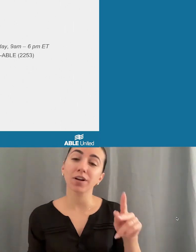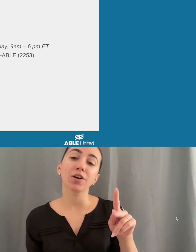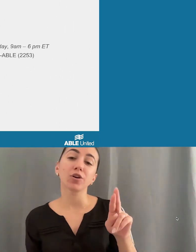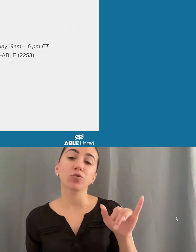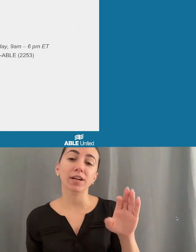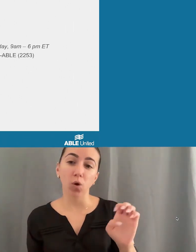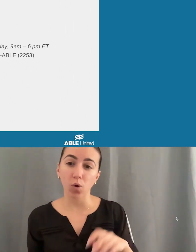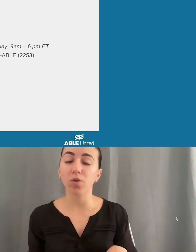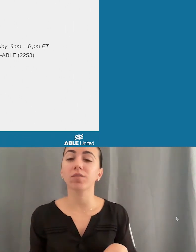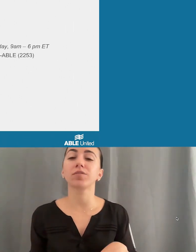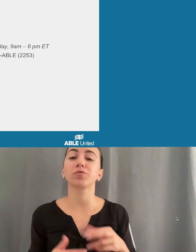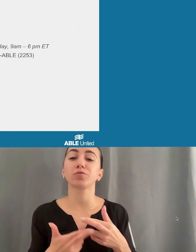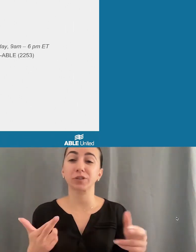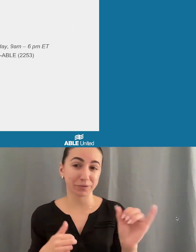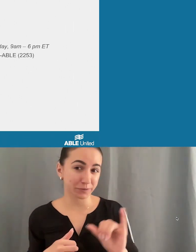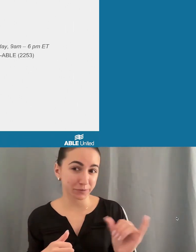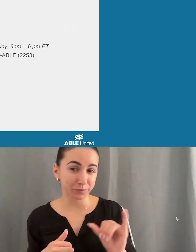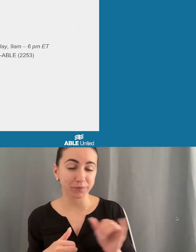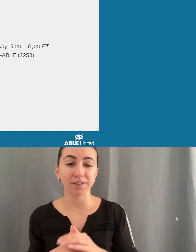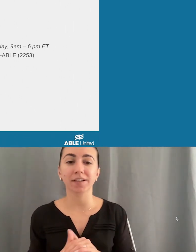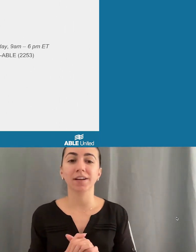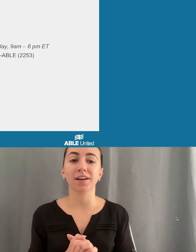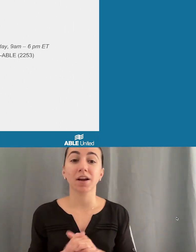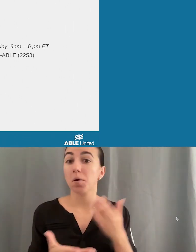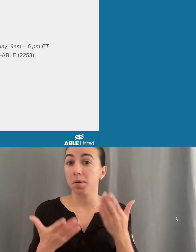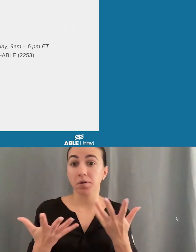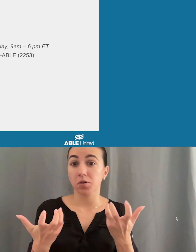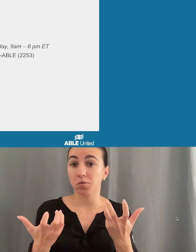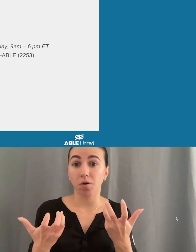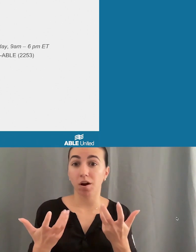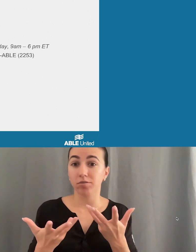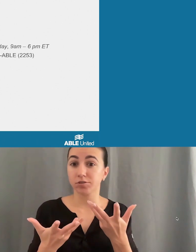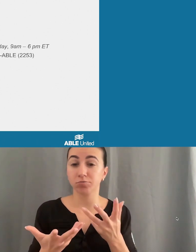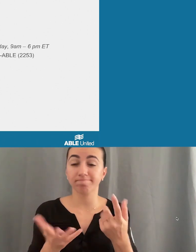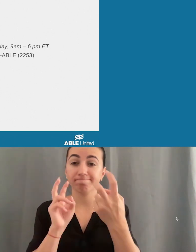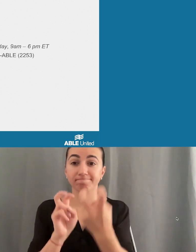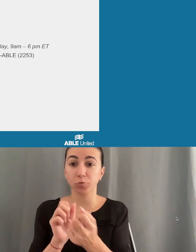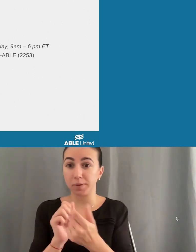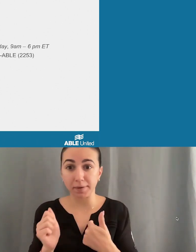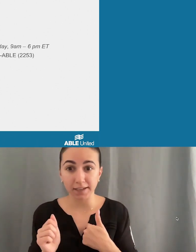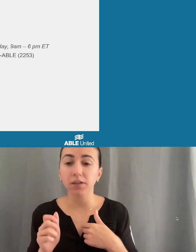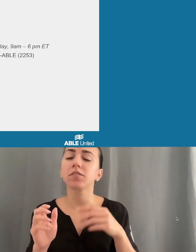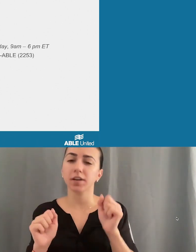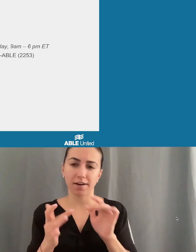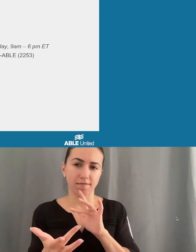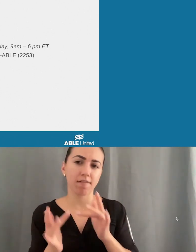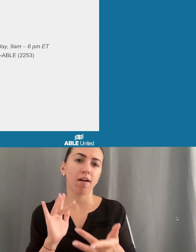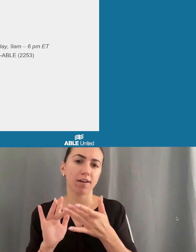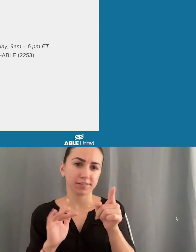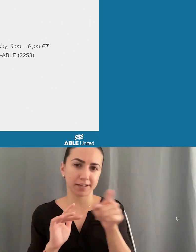Creole resources on our page as well. And maybe you want to just book some time with me directly. You can do that under our Contact Us